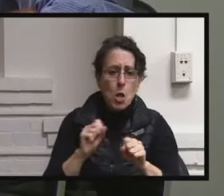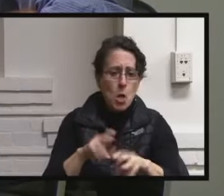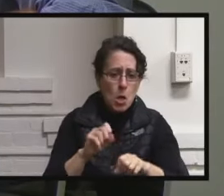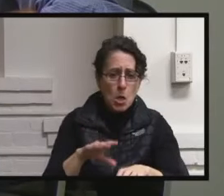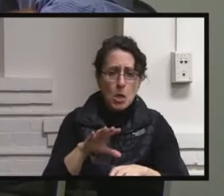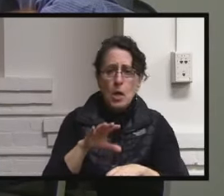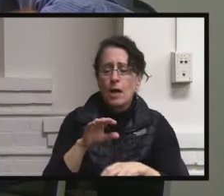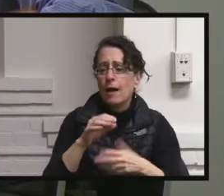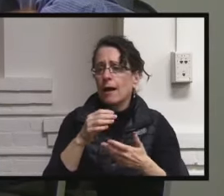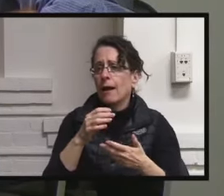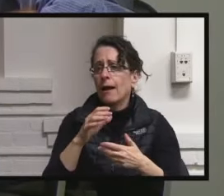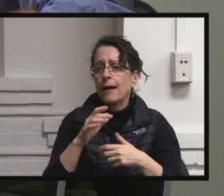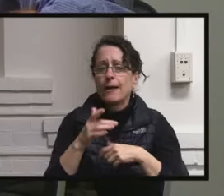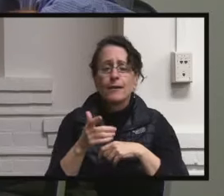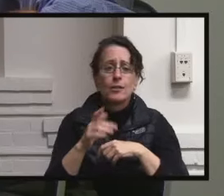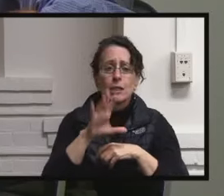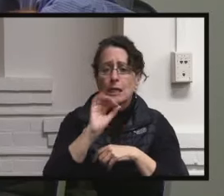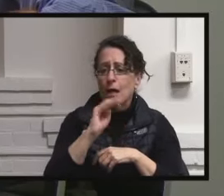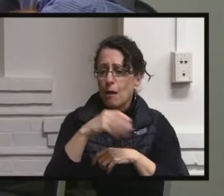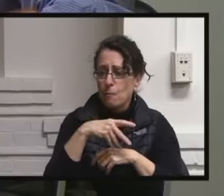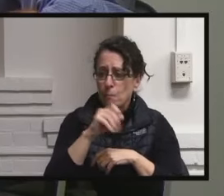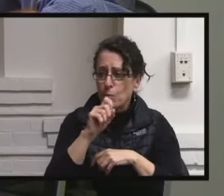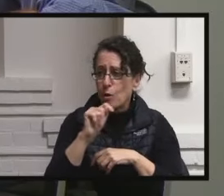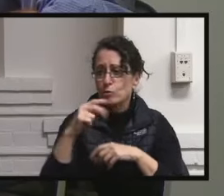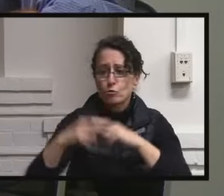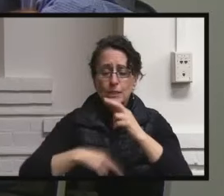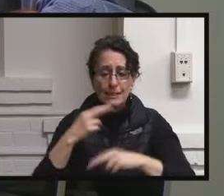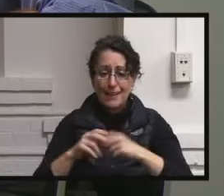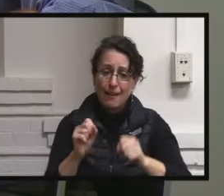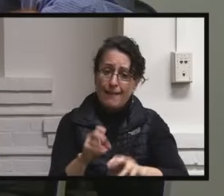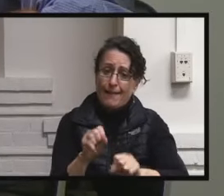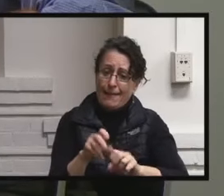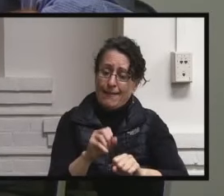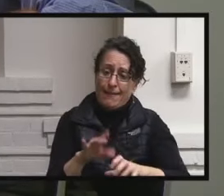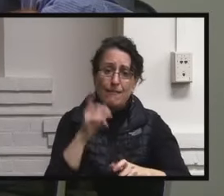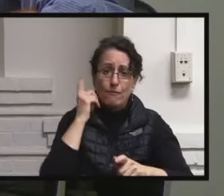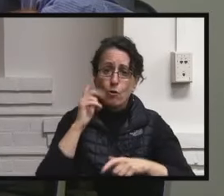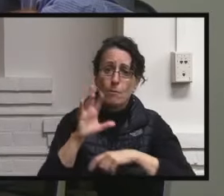perhaps illegally, perhaps inappropriately, but are today